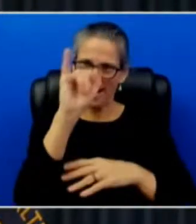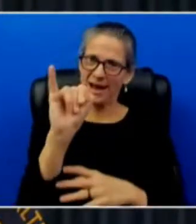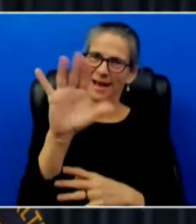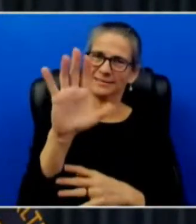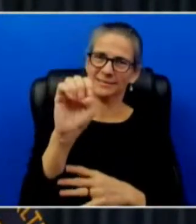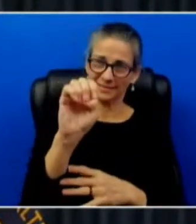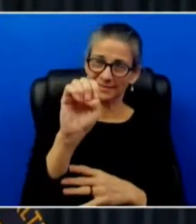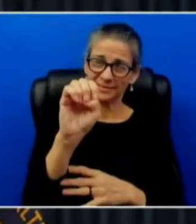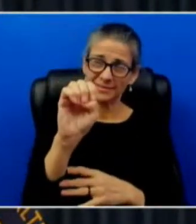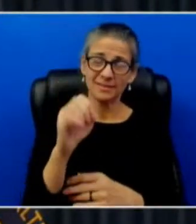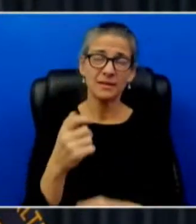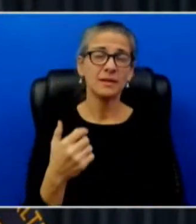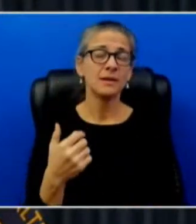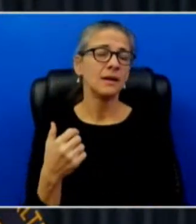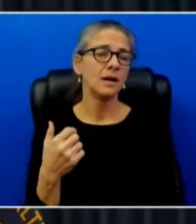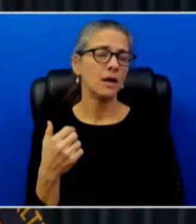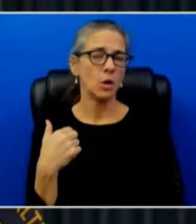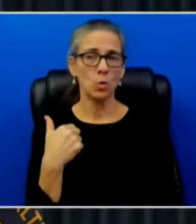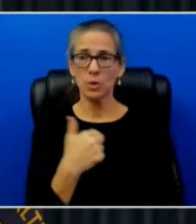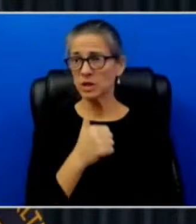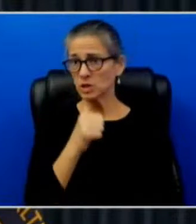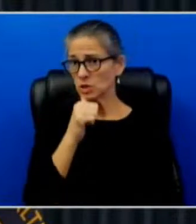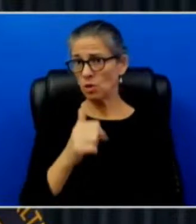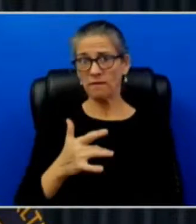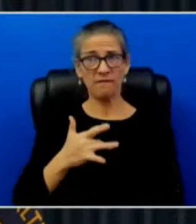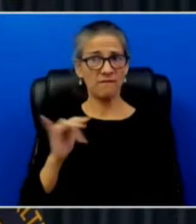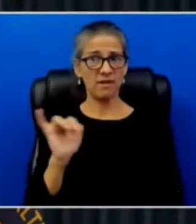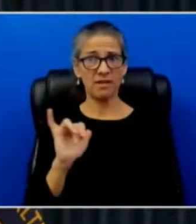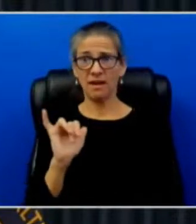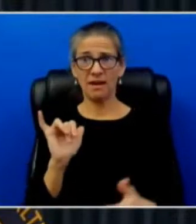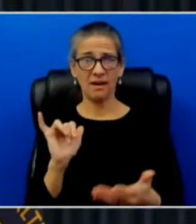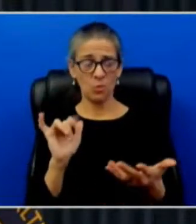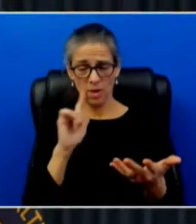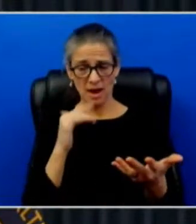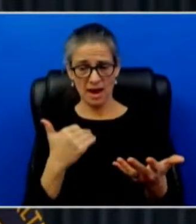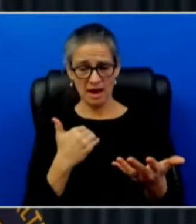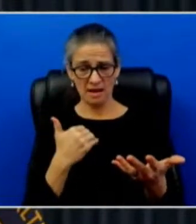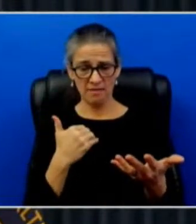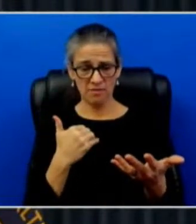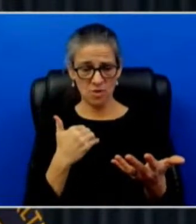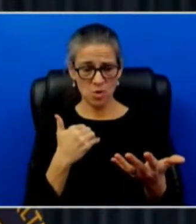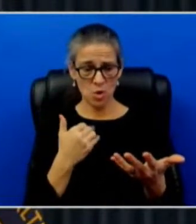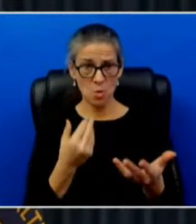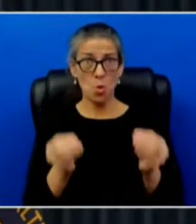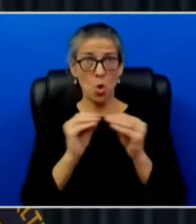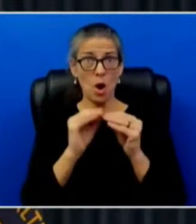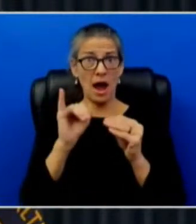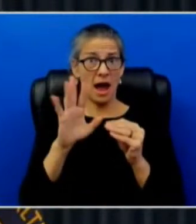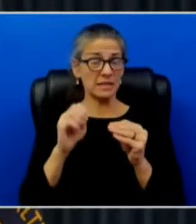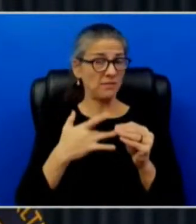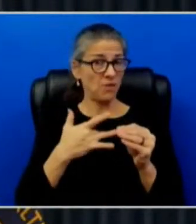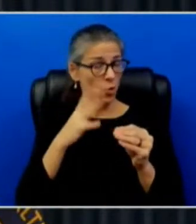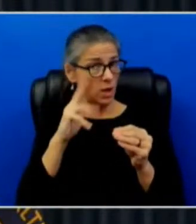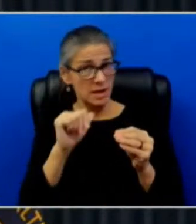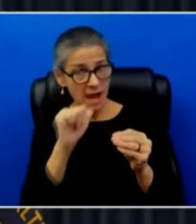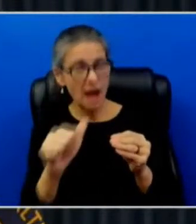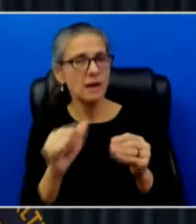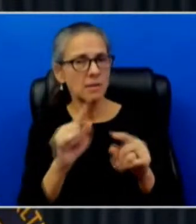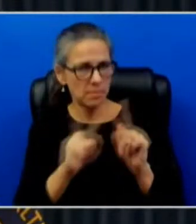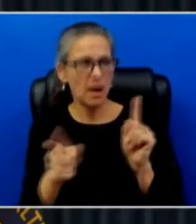anticipate any significant additional icing as the day goes on. We do anticipate additional